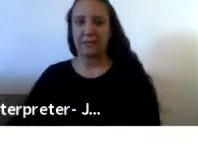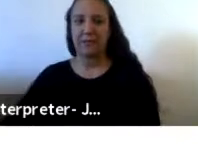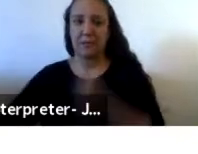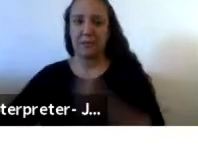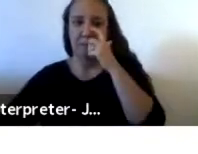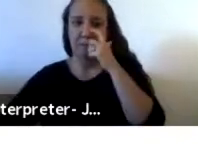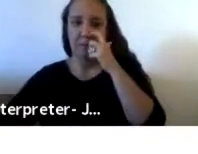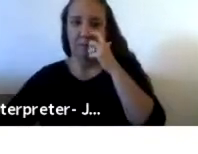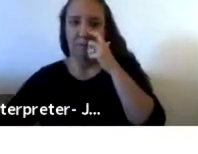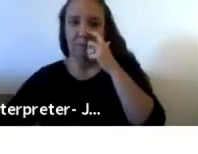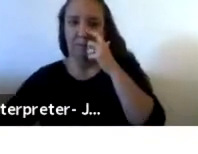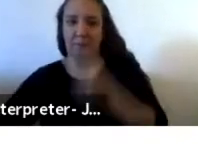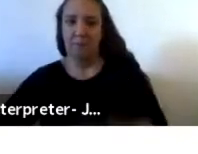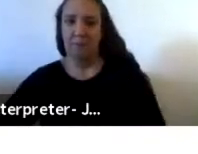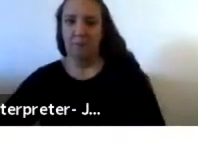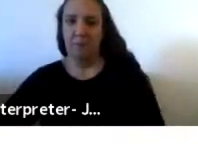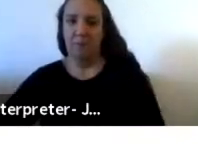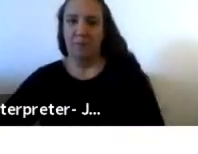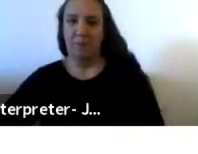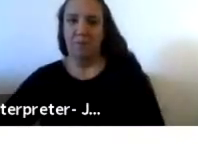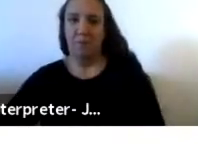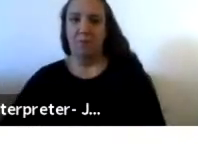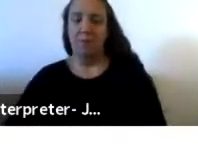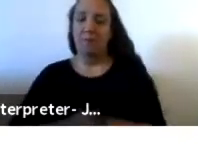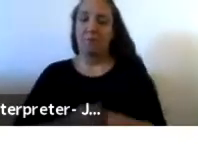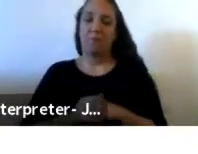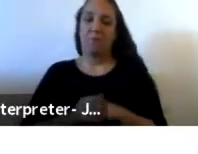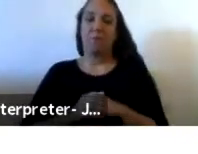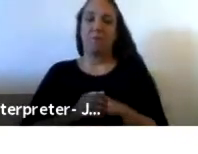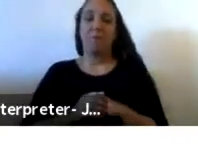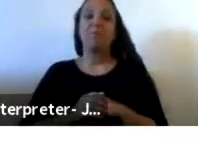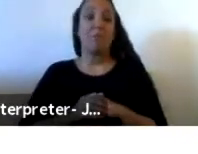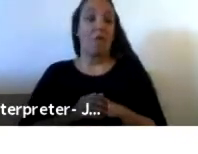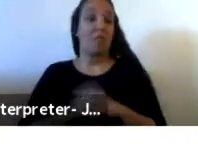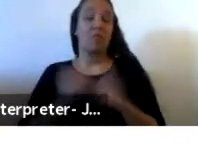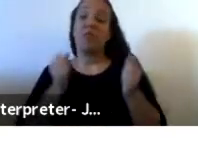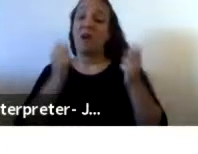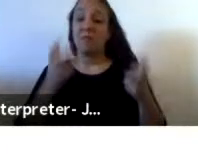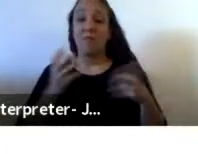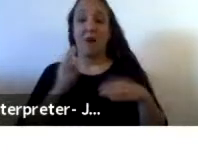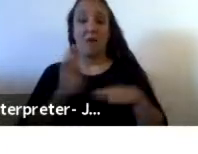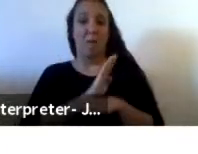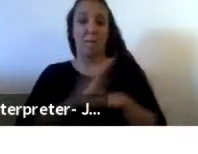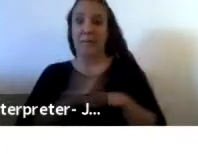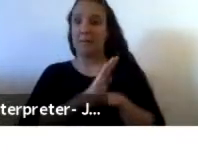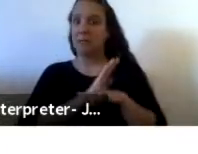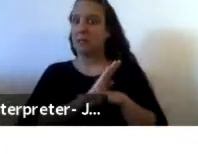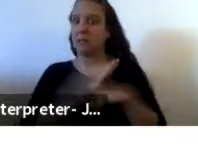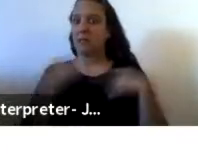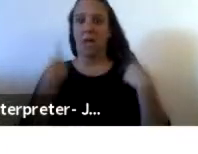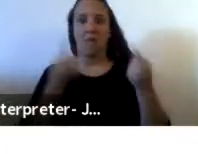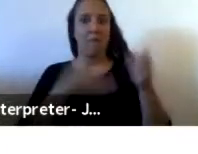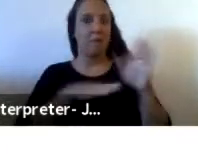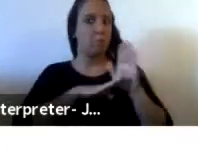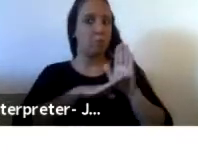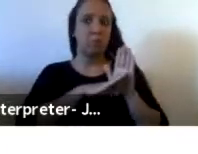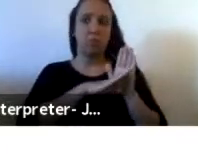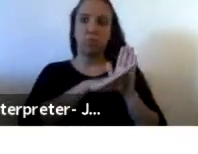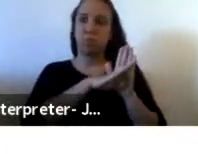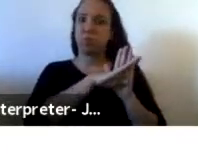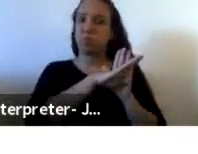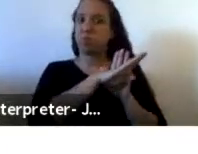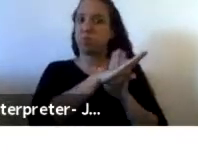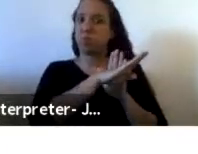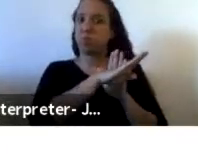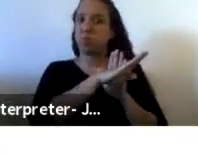been struggling, but I will be the first to say that there's a lot of businesses that have been thriving. One thing I will encourage everybody